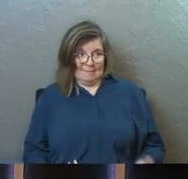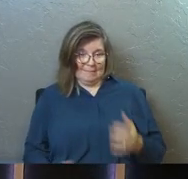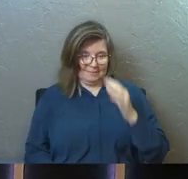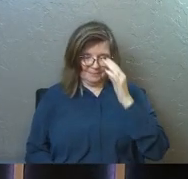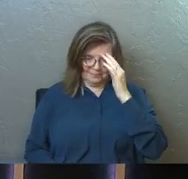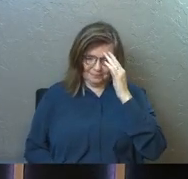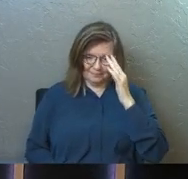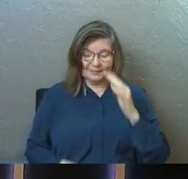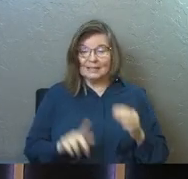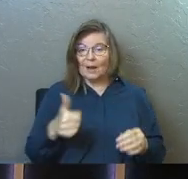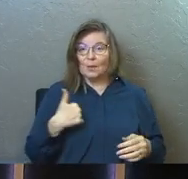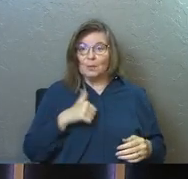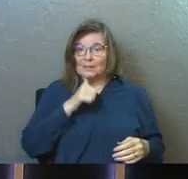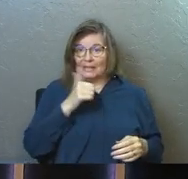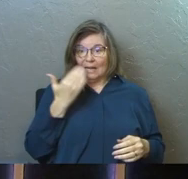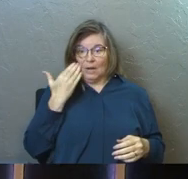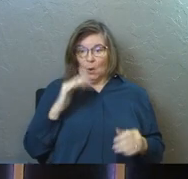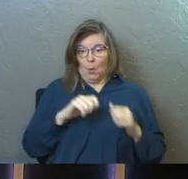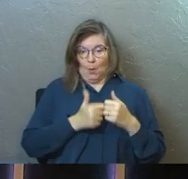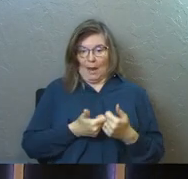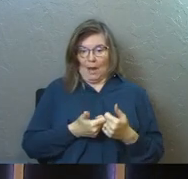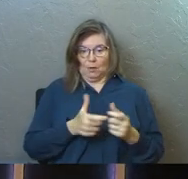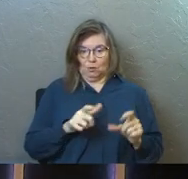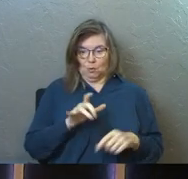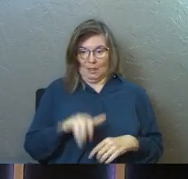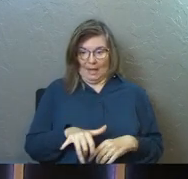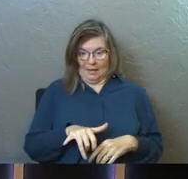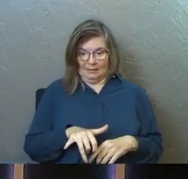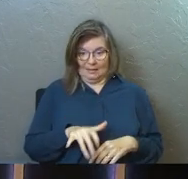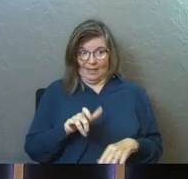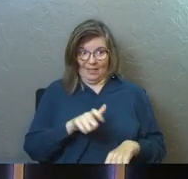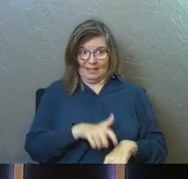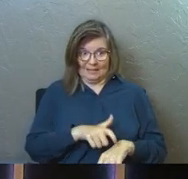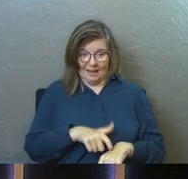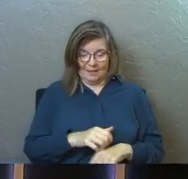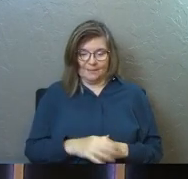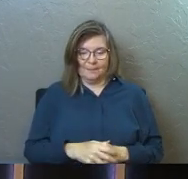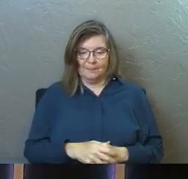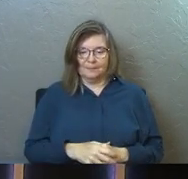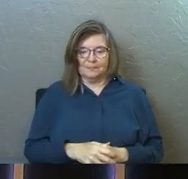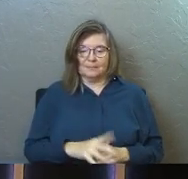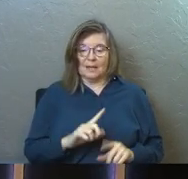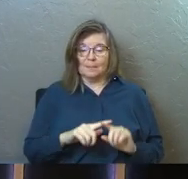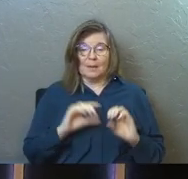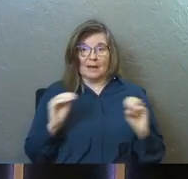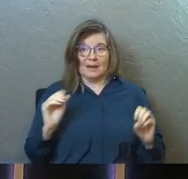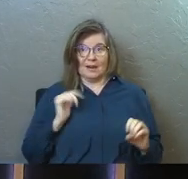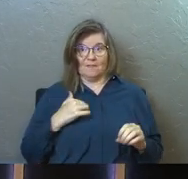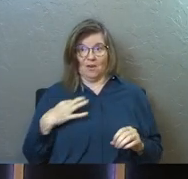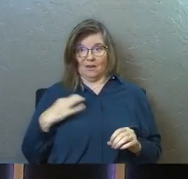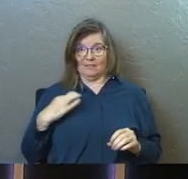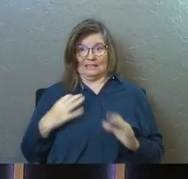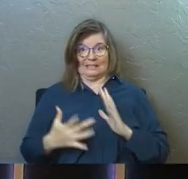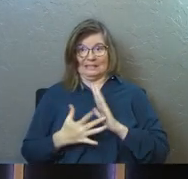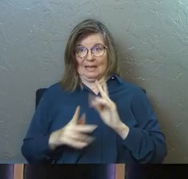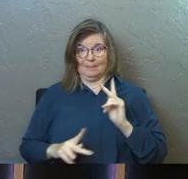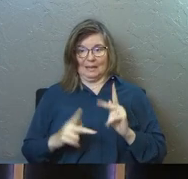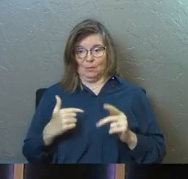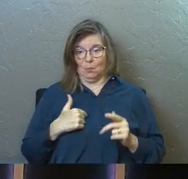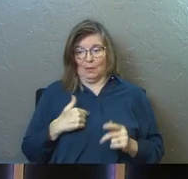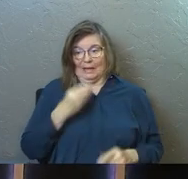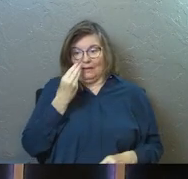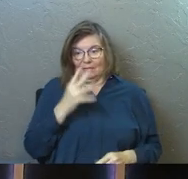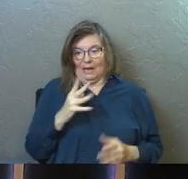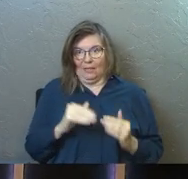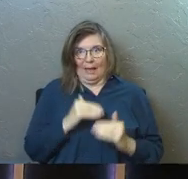Because not only did we not know how to do that at that time, but none of our volunteer tech people would